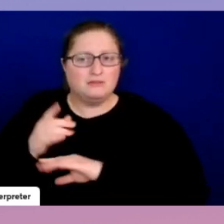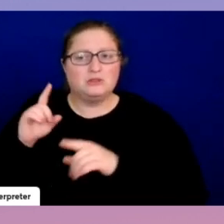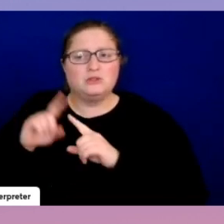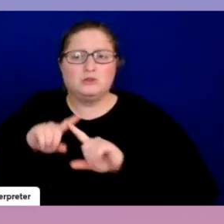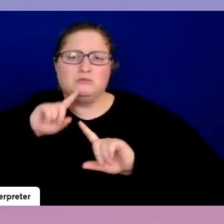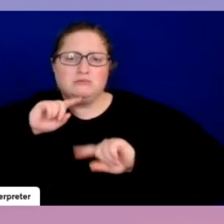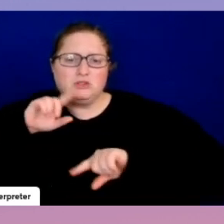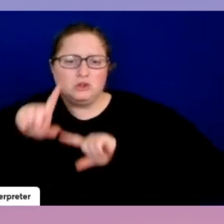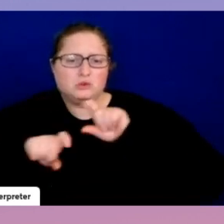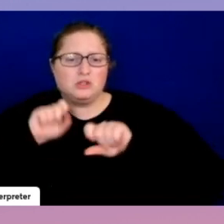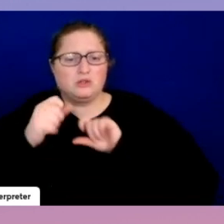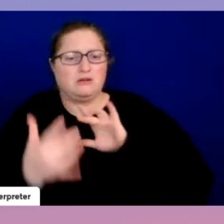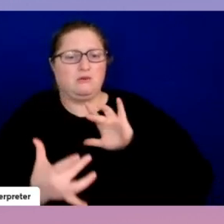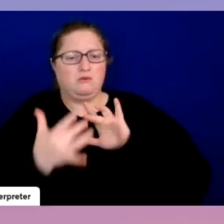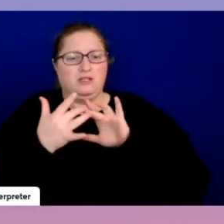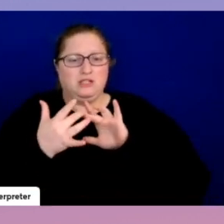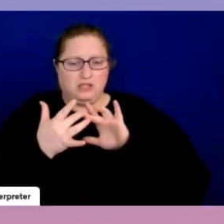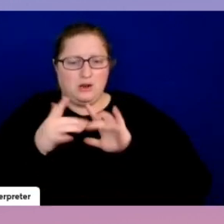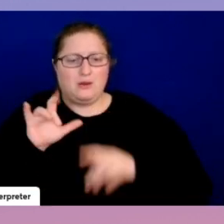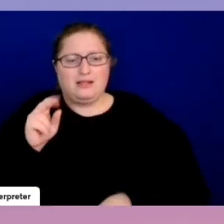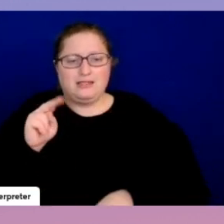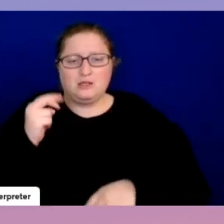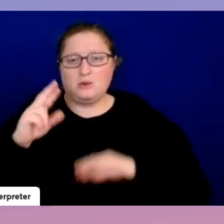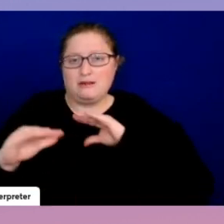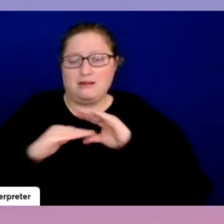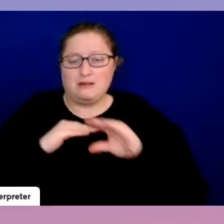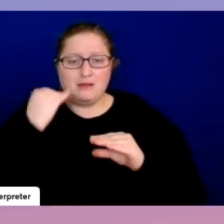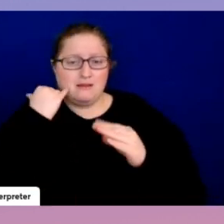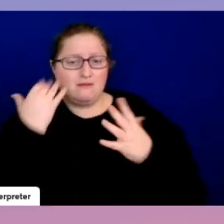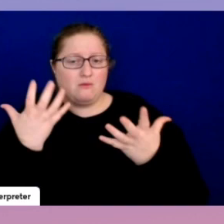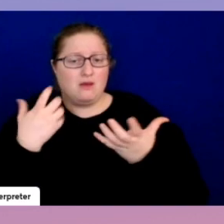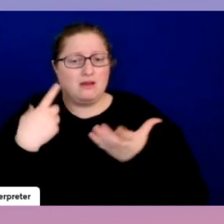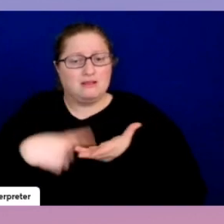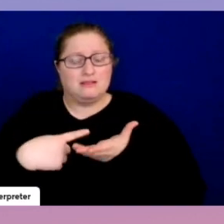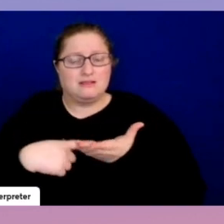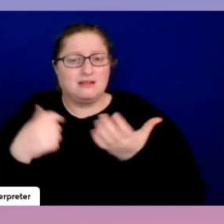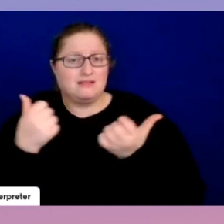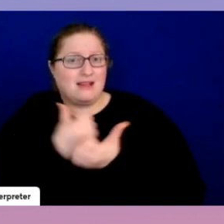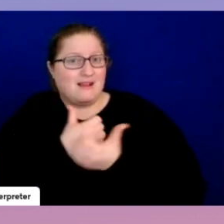me via LinkedIn or email if you'd like to discuss all things DevOps. Thank you.